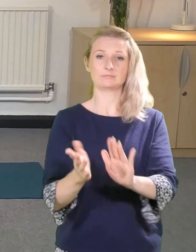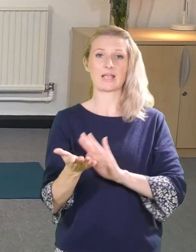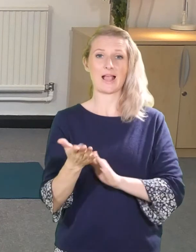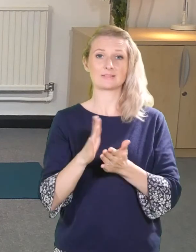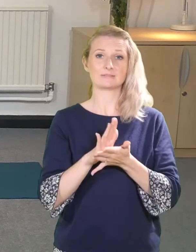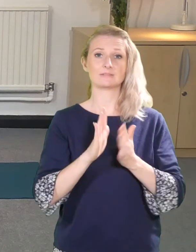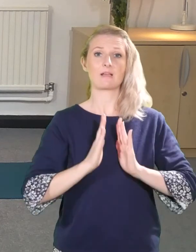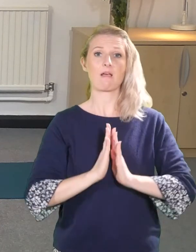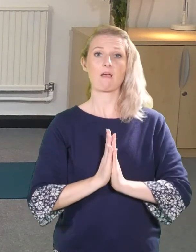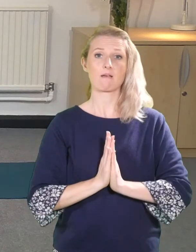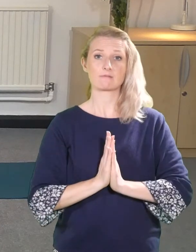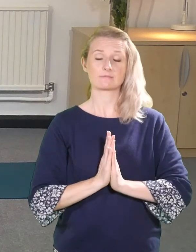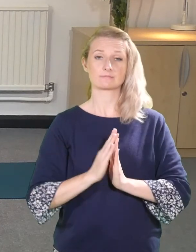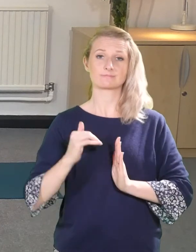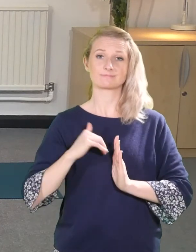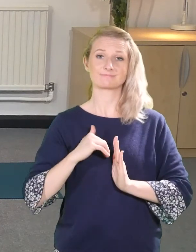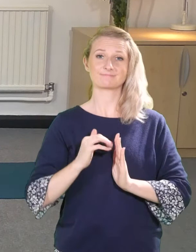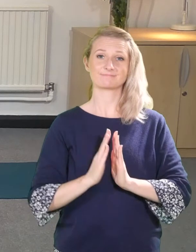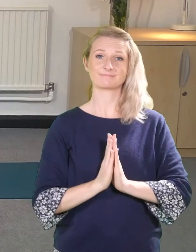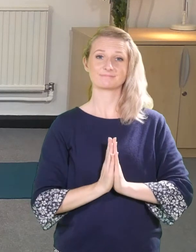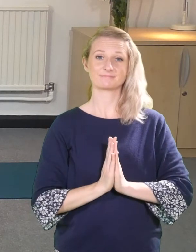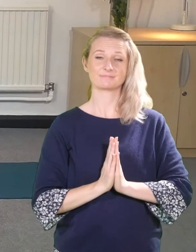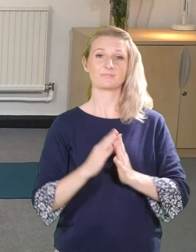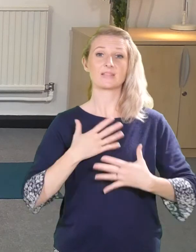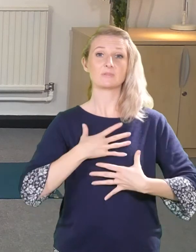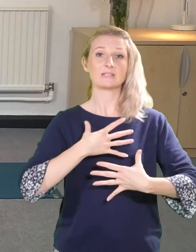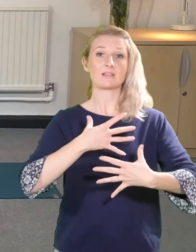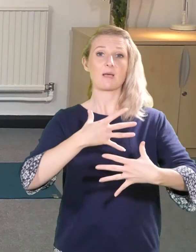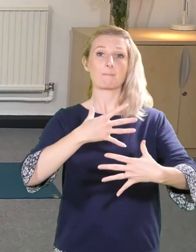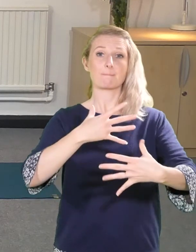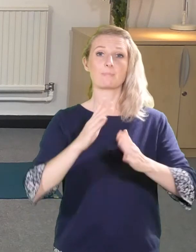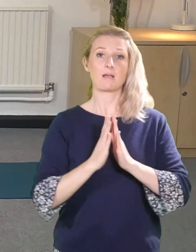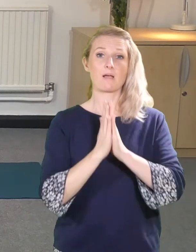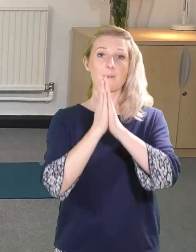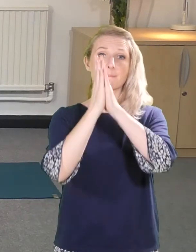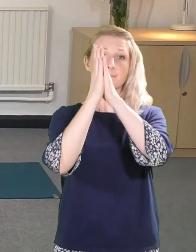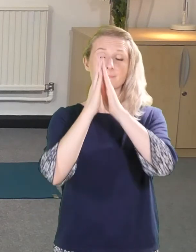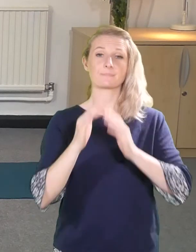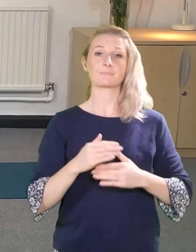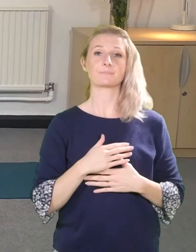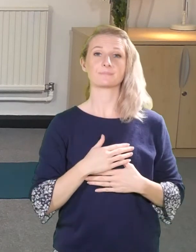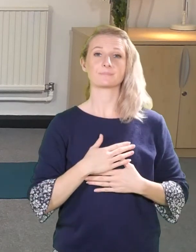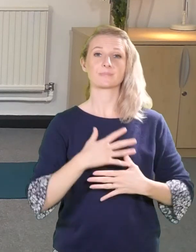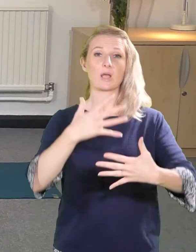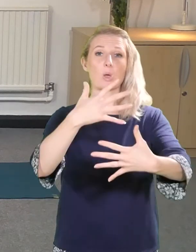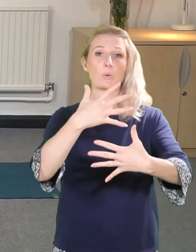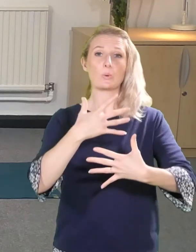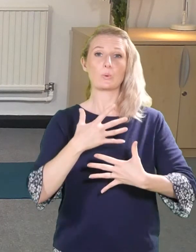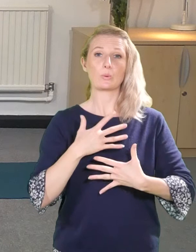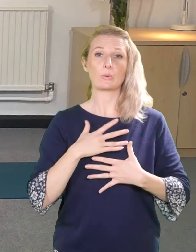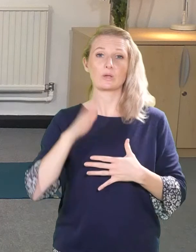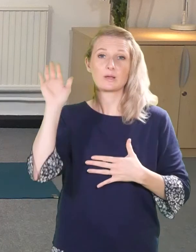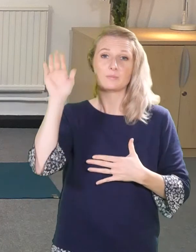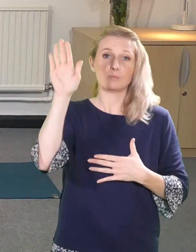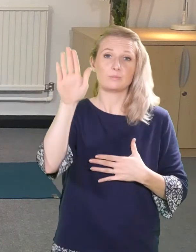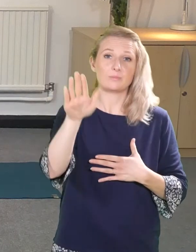heart. We're going to inhale, lift the arms up. Exhale, forward